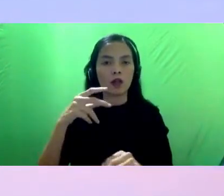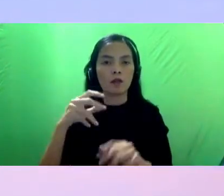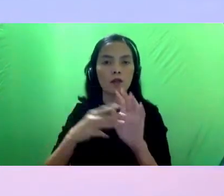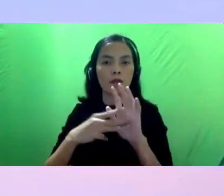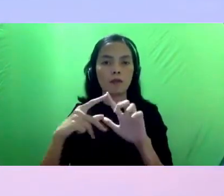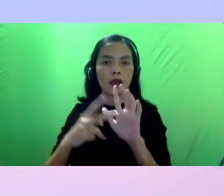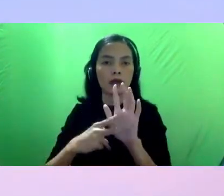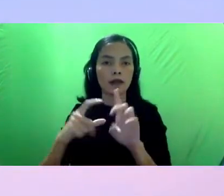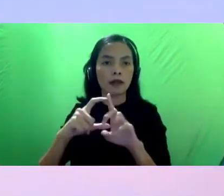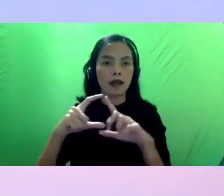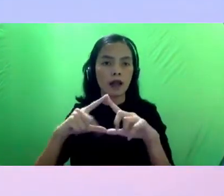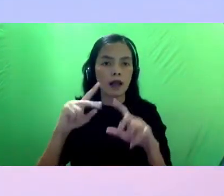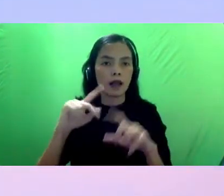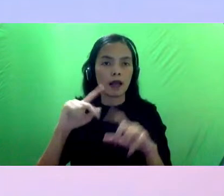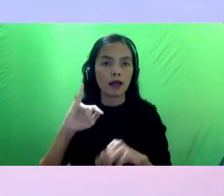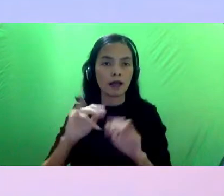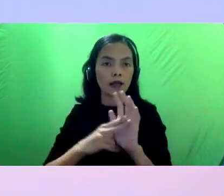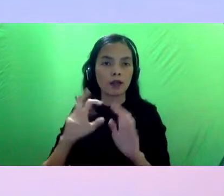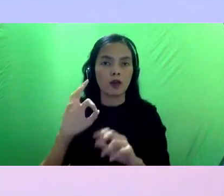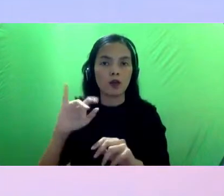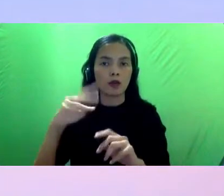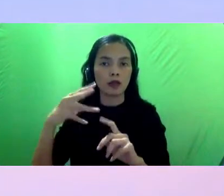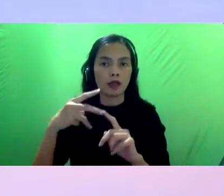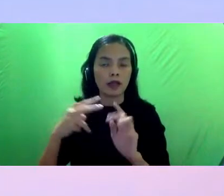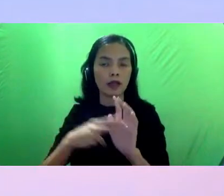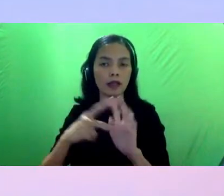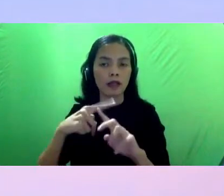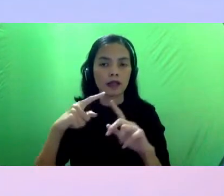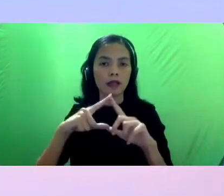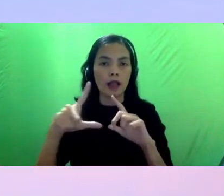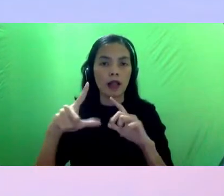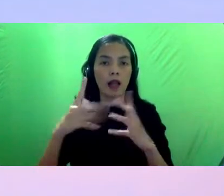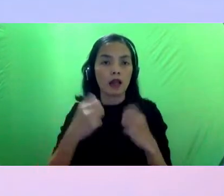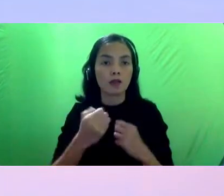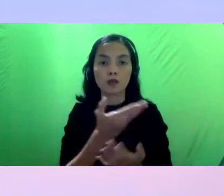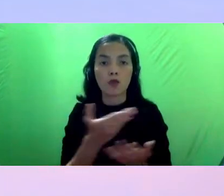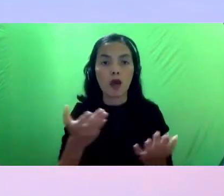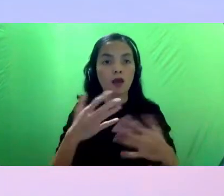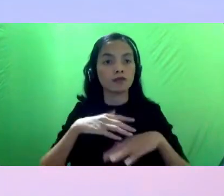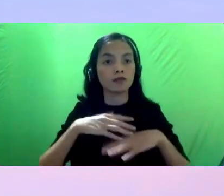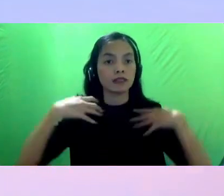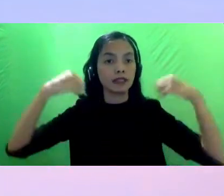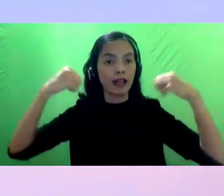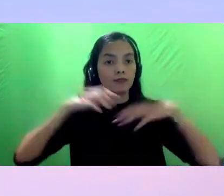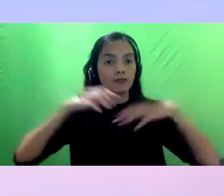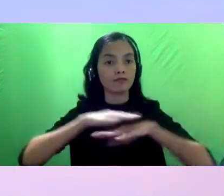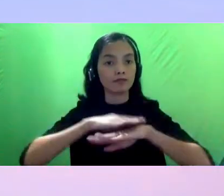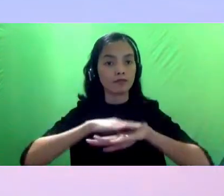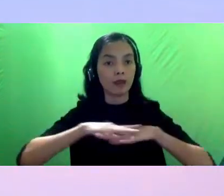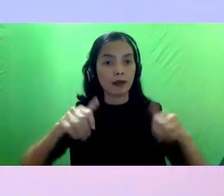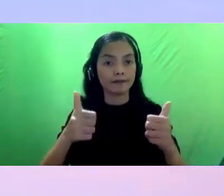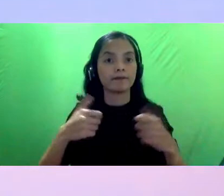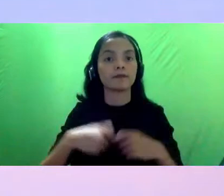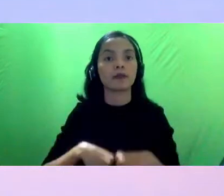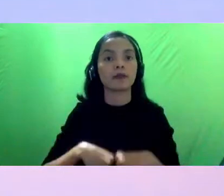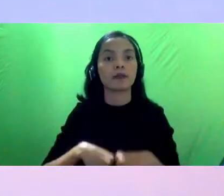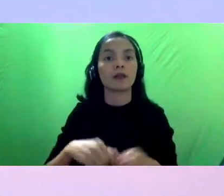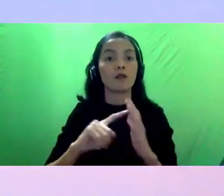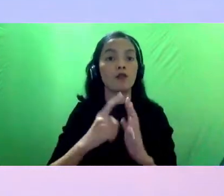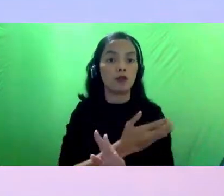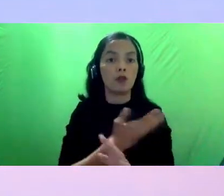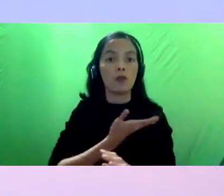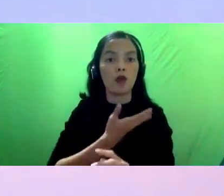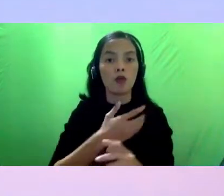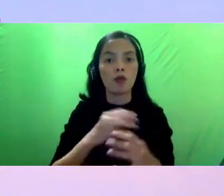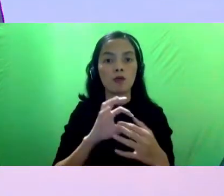safe. Before we begin, I would like to thank our partners for their generous support for this event. This event is made possible